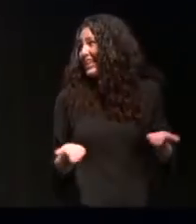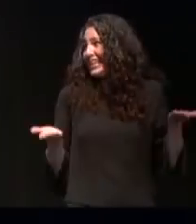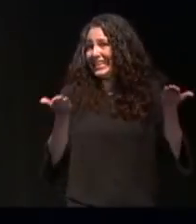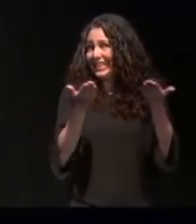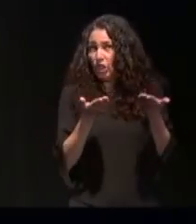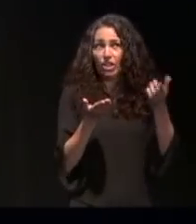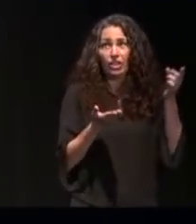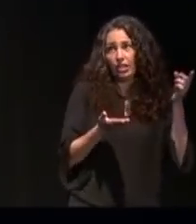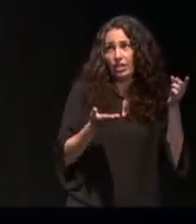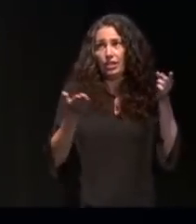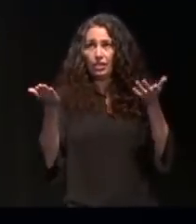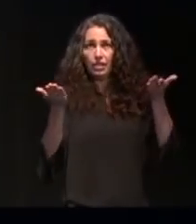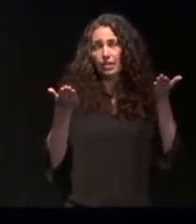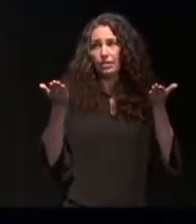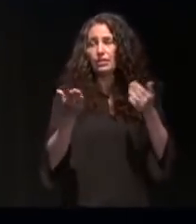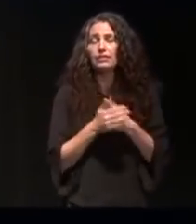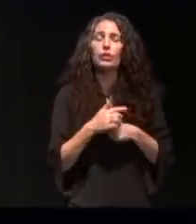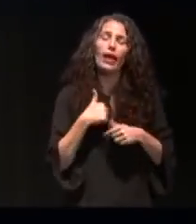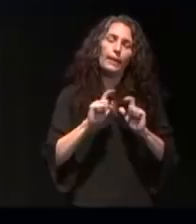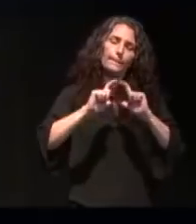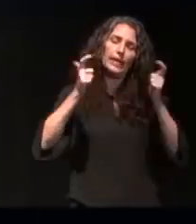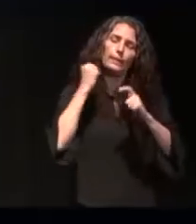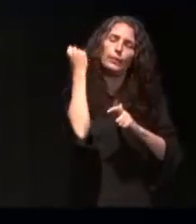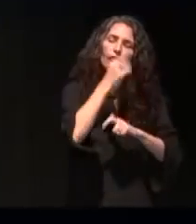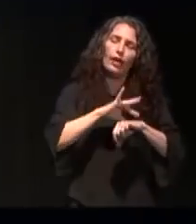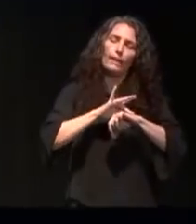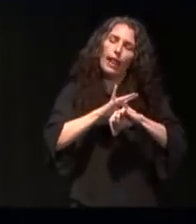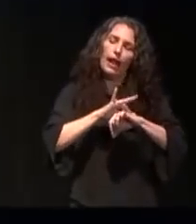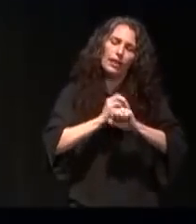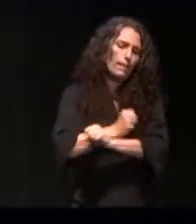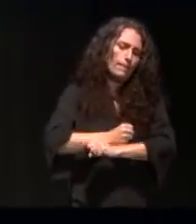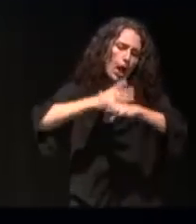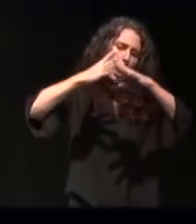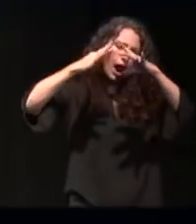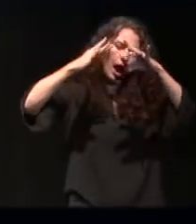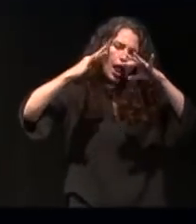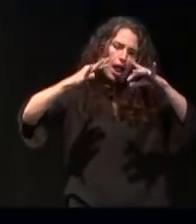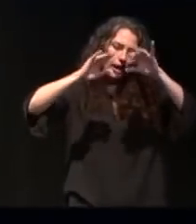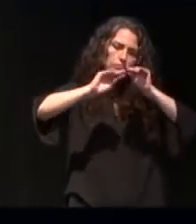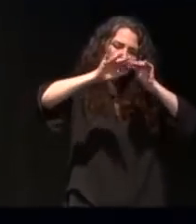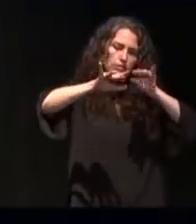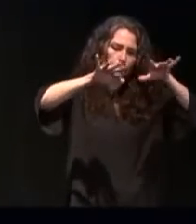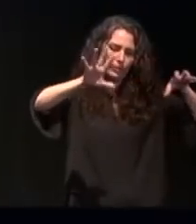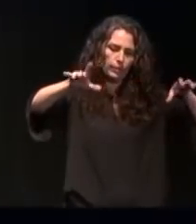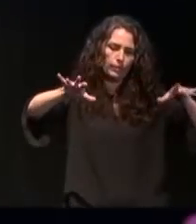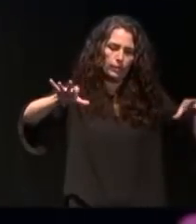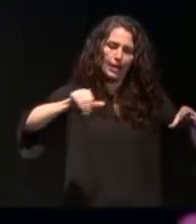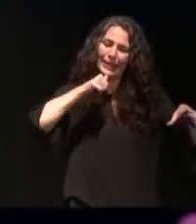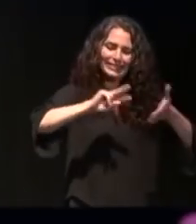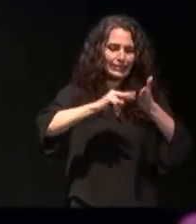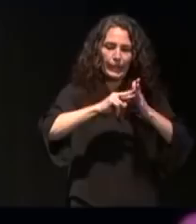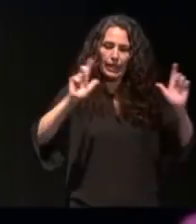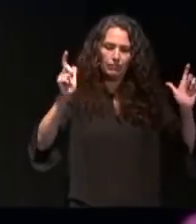here." And I had a big, beautiful planet. And then it burst into many parts, but it didn't diminish the